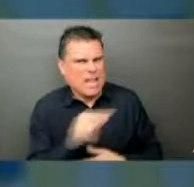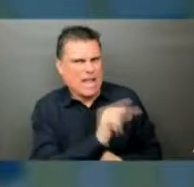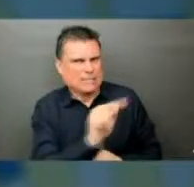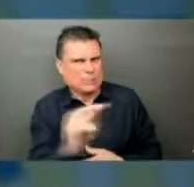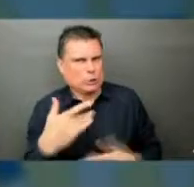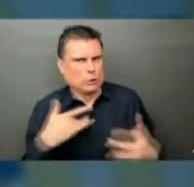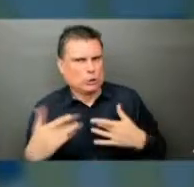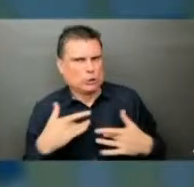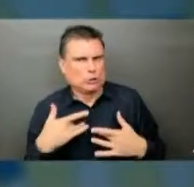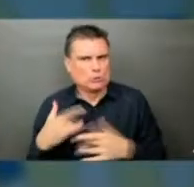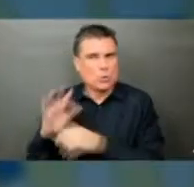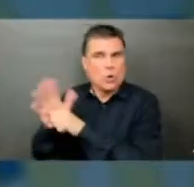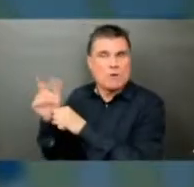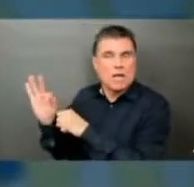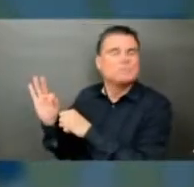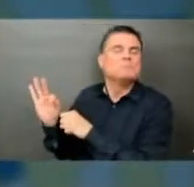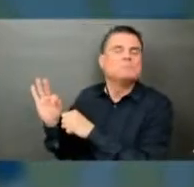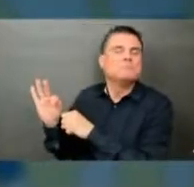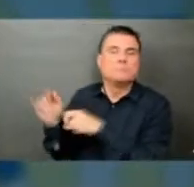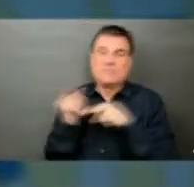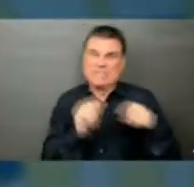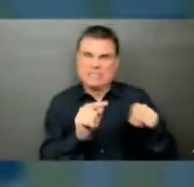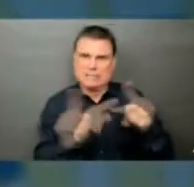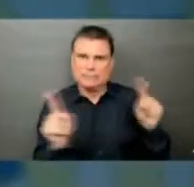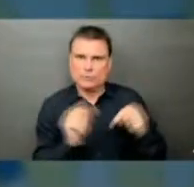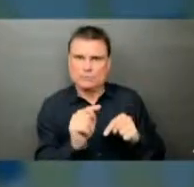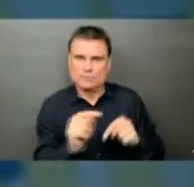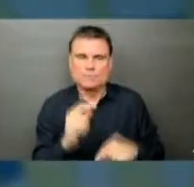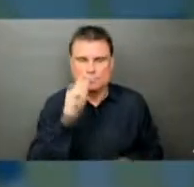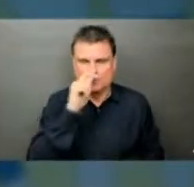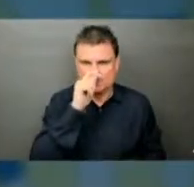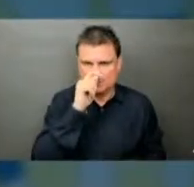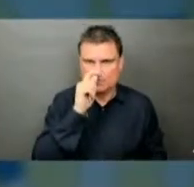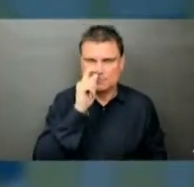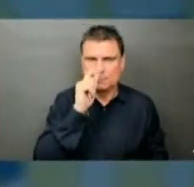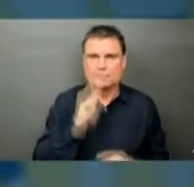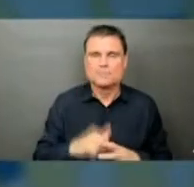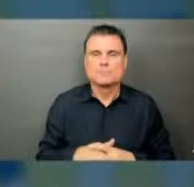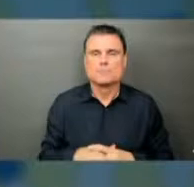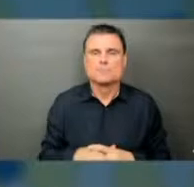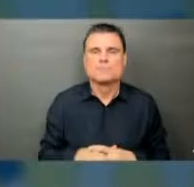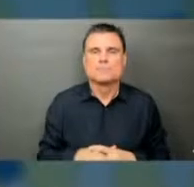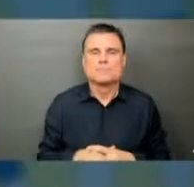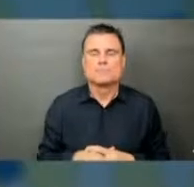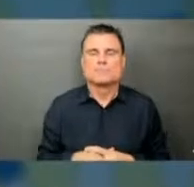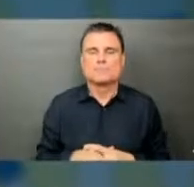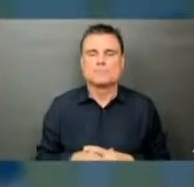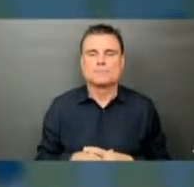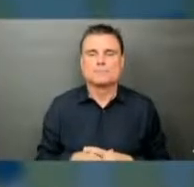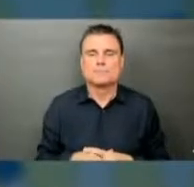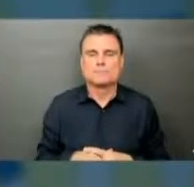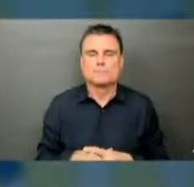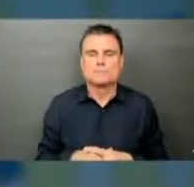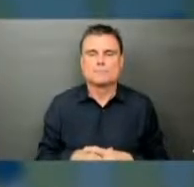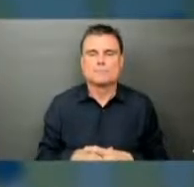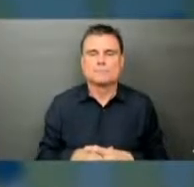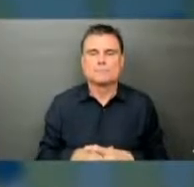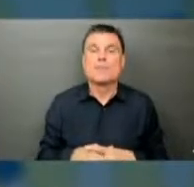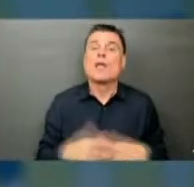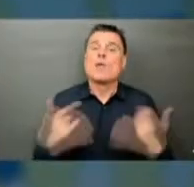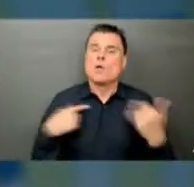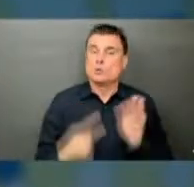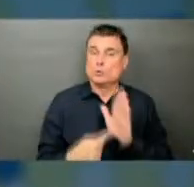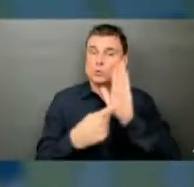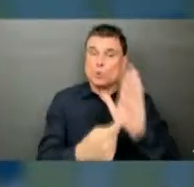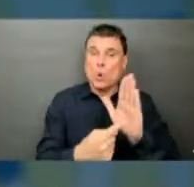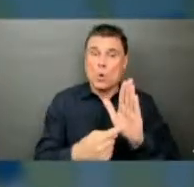you understand a little bit about how we use these variants, this whole genome sequencing, to understand